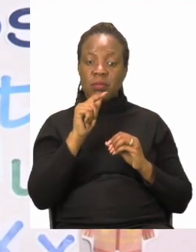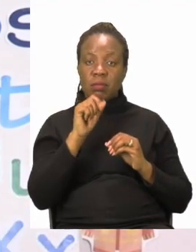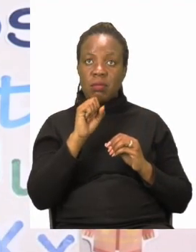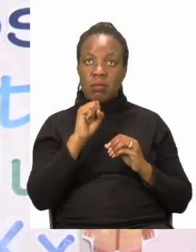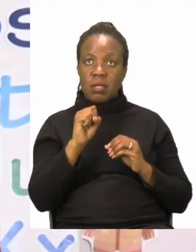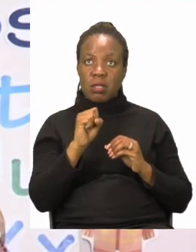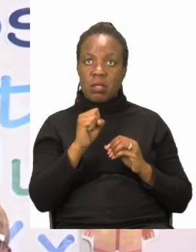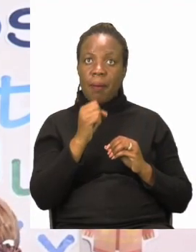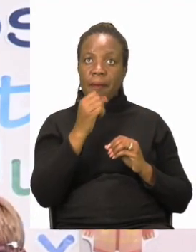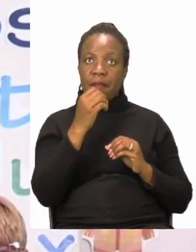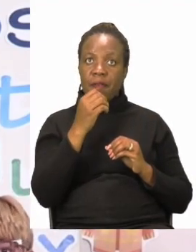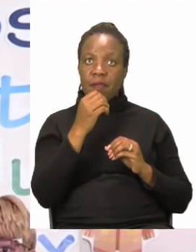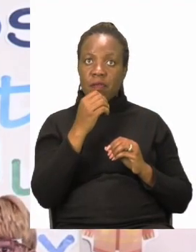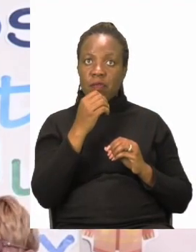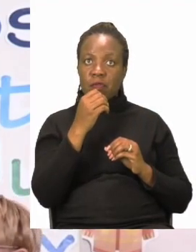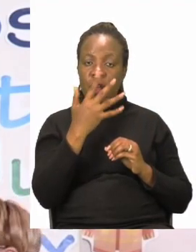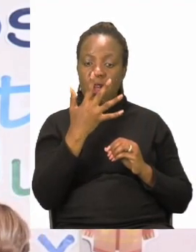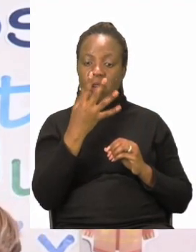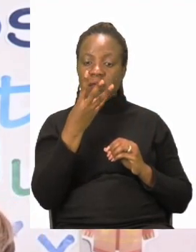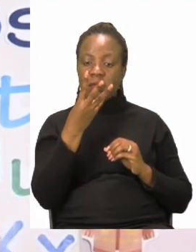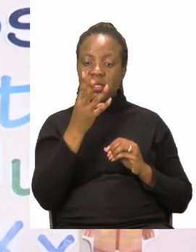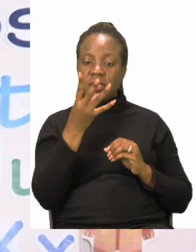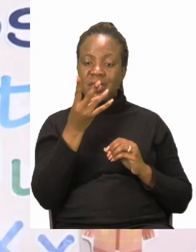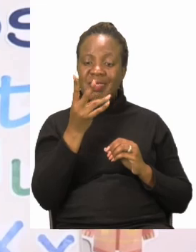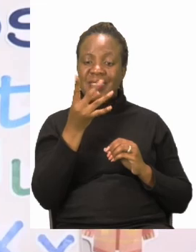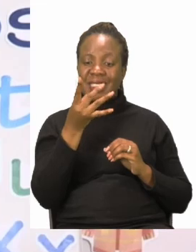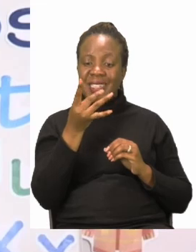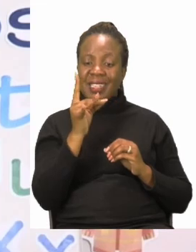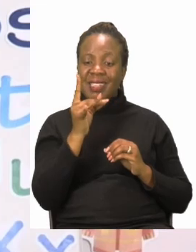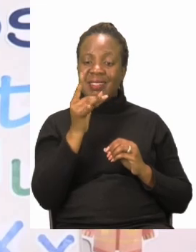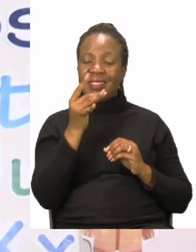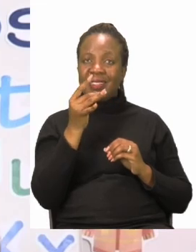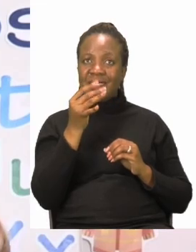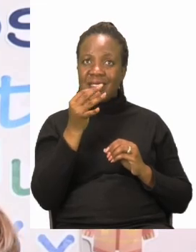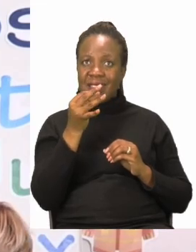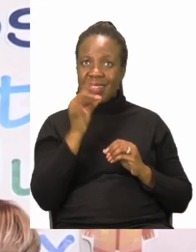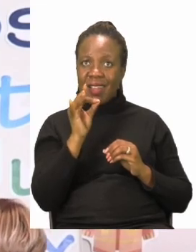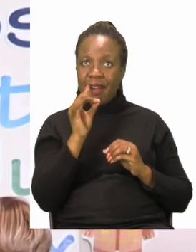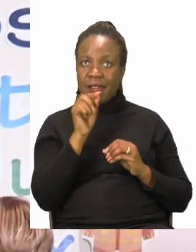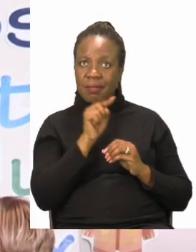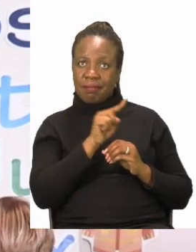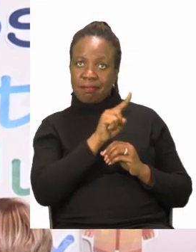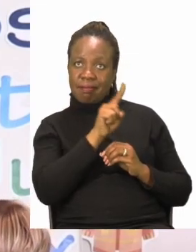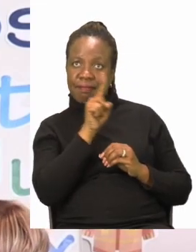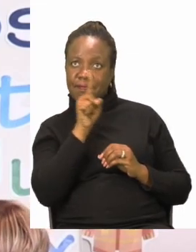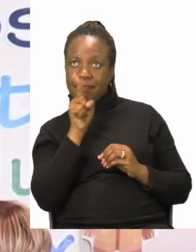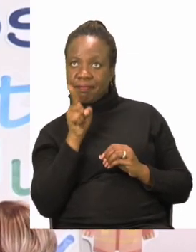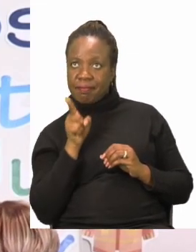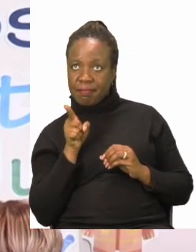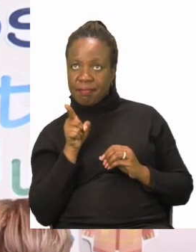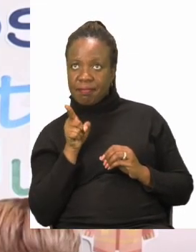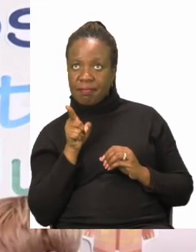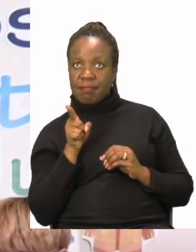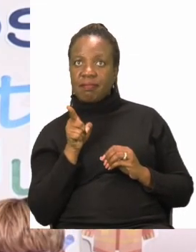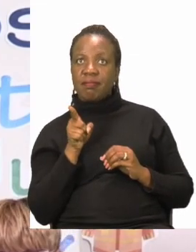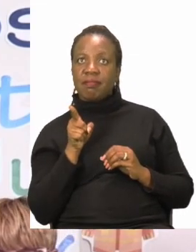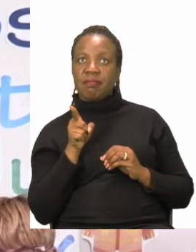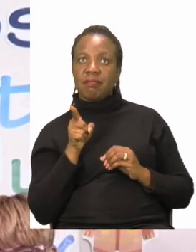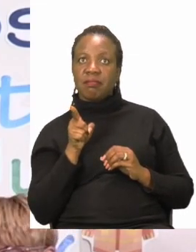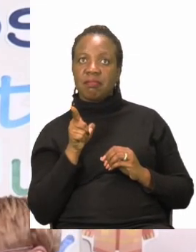the number 4, then we round it up to the nearest